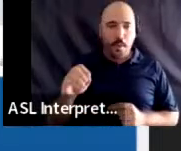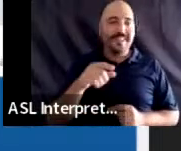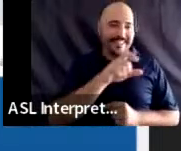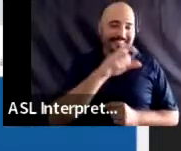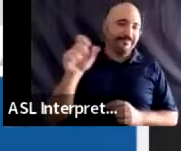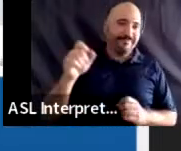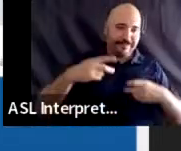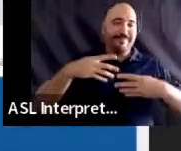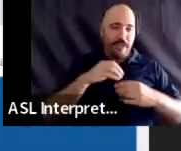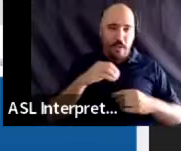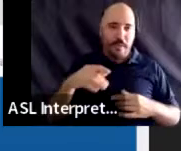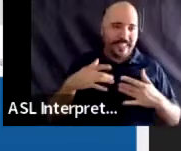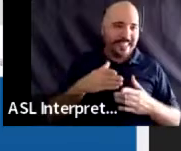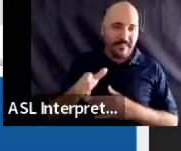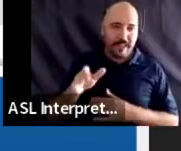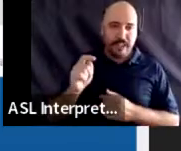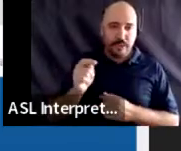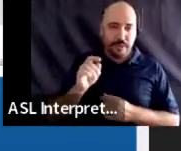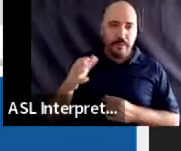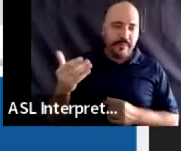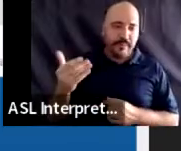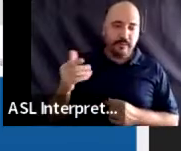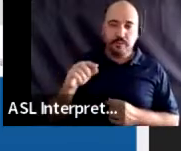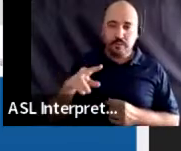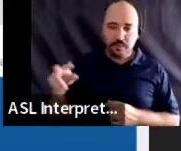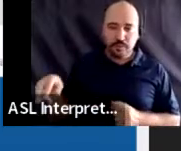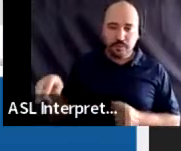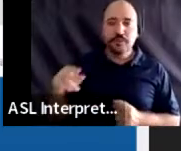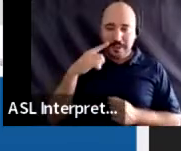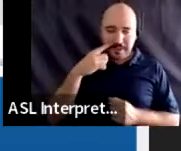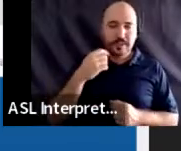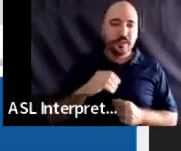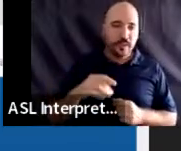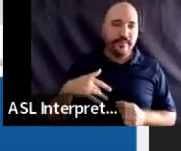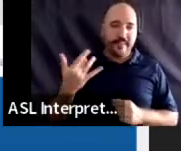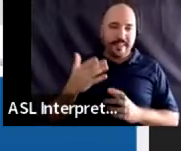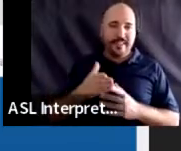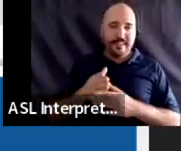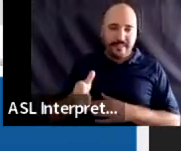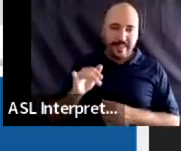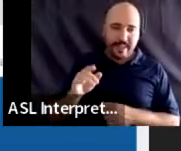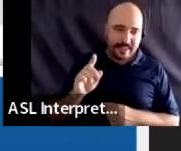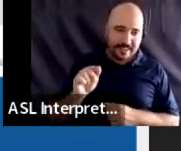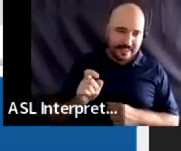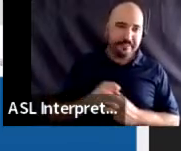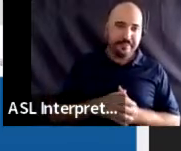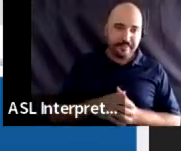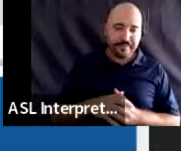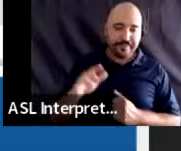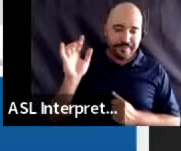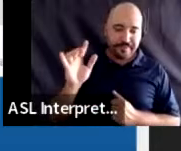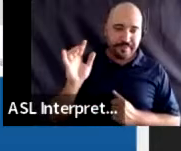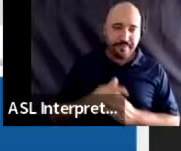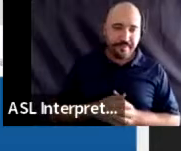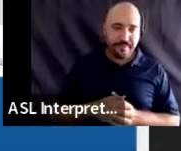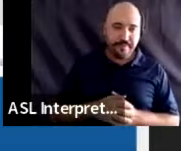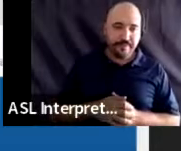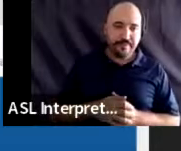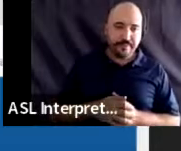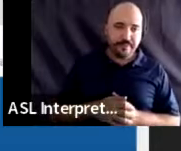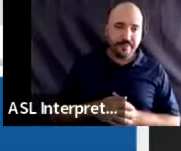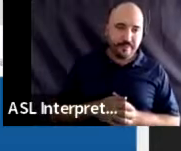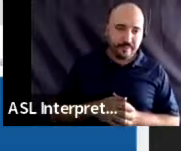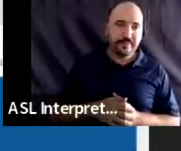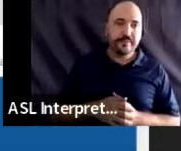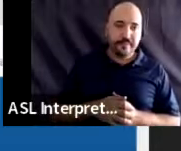Tuesday, February 15th, 2022. Right, no events scheduled after this, Okay button this, to activate, press this date, and it says the